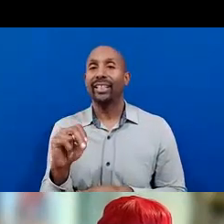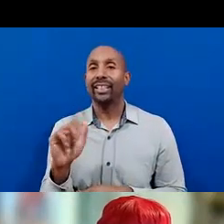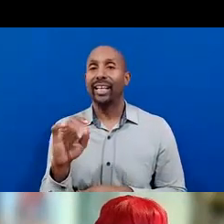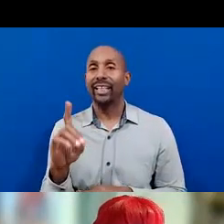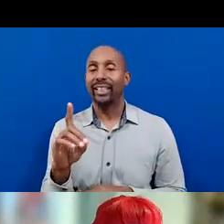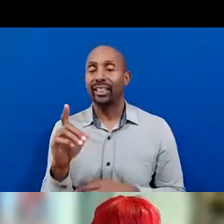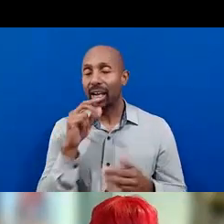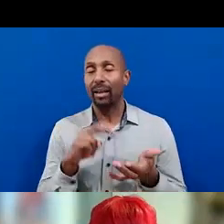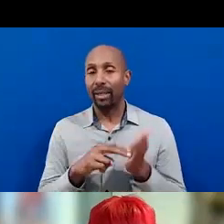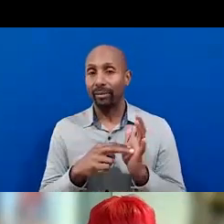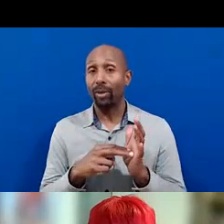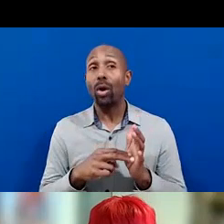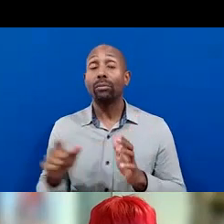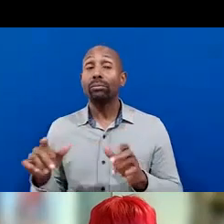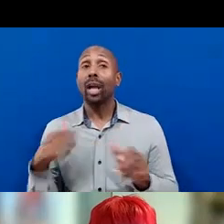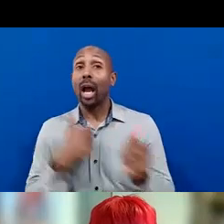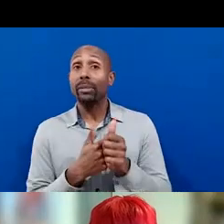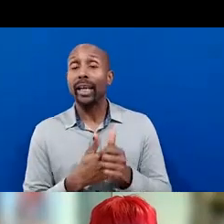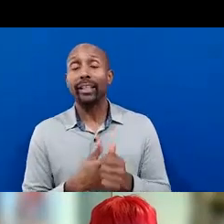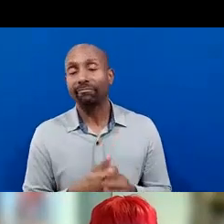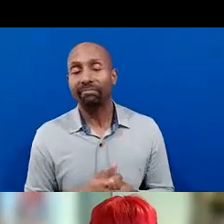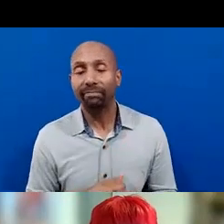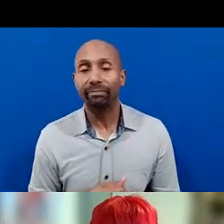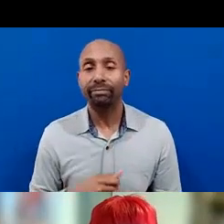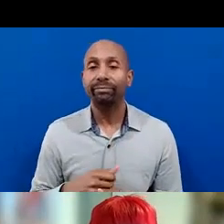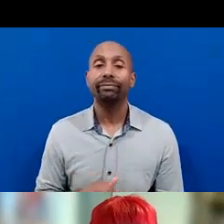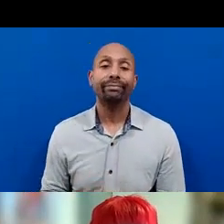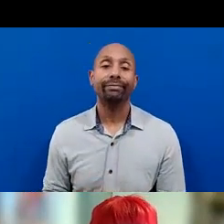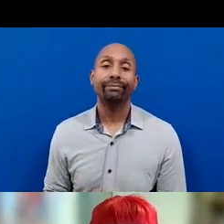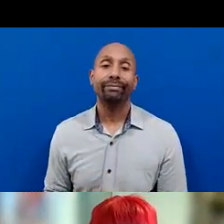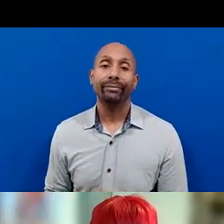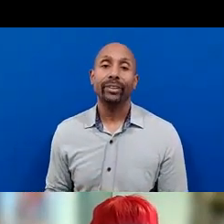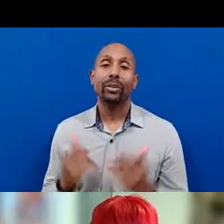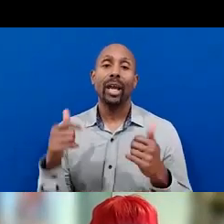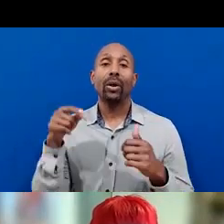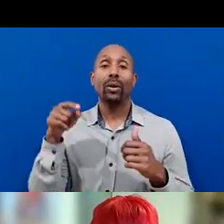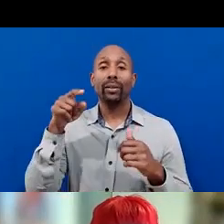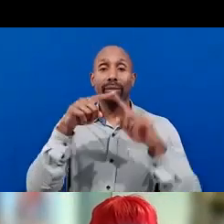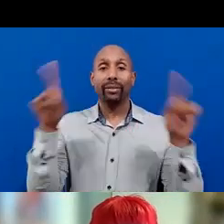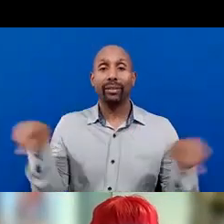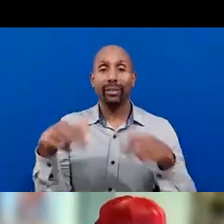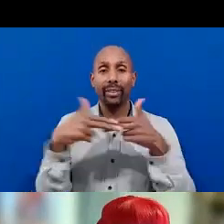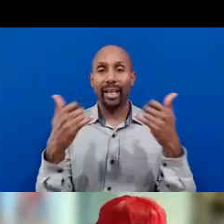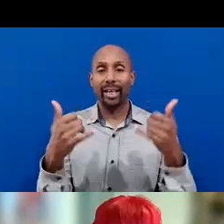this slide is a slide I always show that basically says that yes, vaccines and boosters